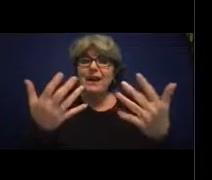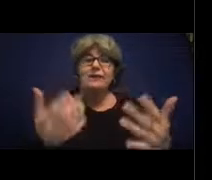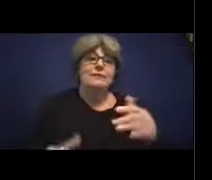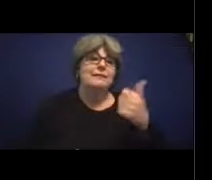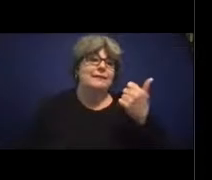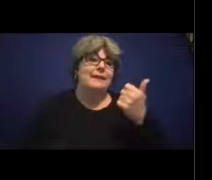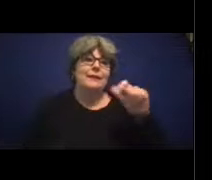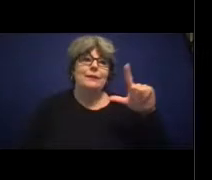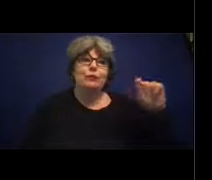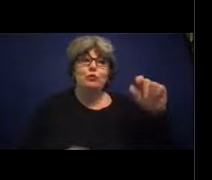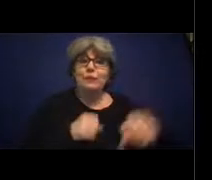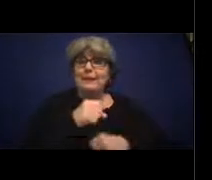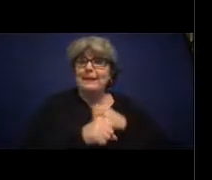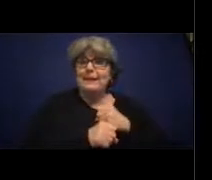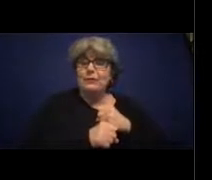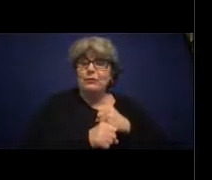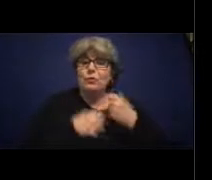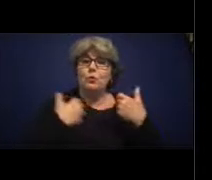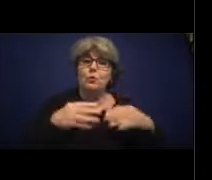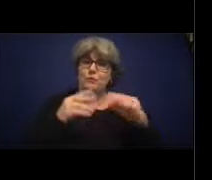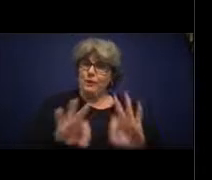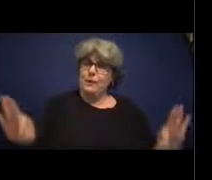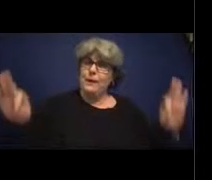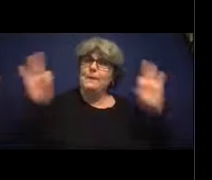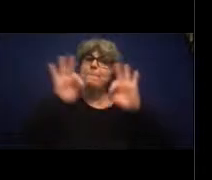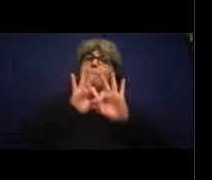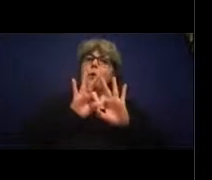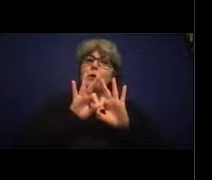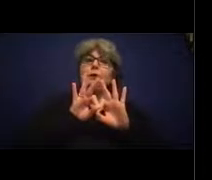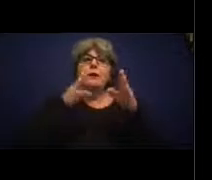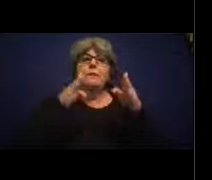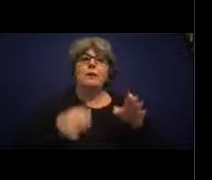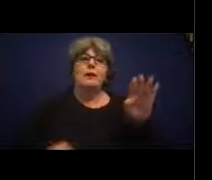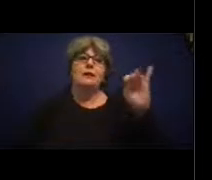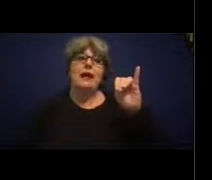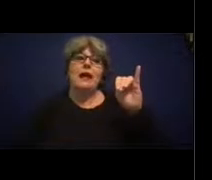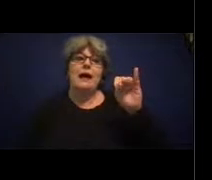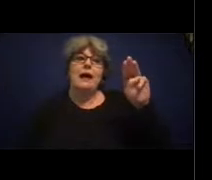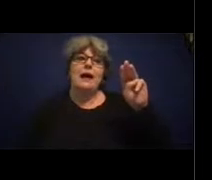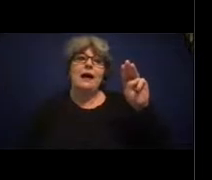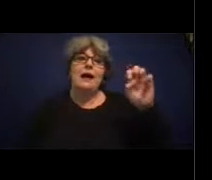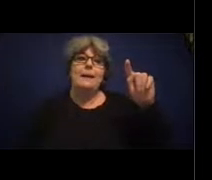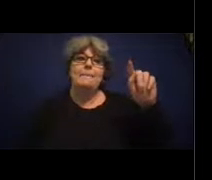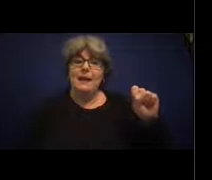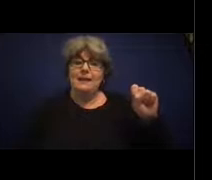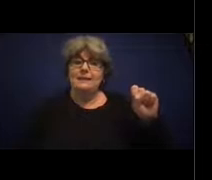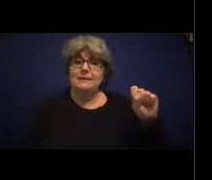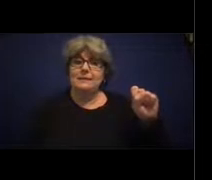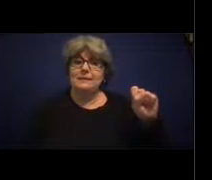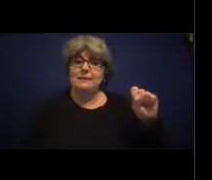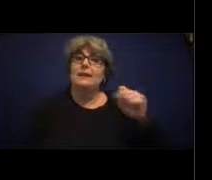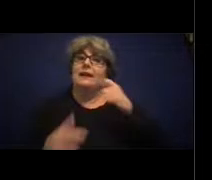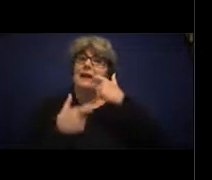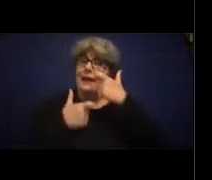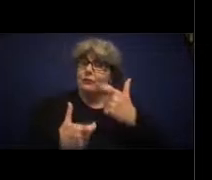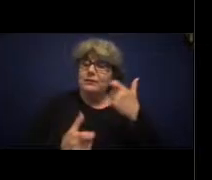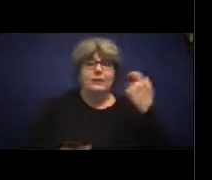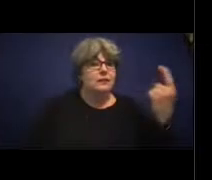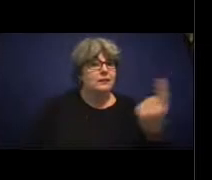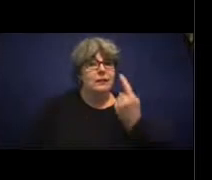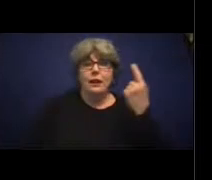years, that this has become even more important to get these IMETs out there on the field and help. So it's a very interesting way. It's not all of